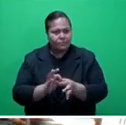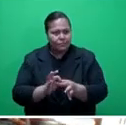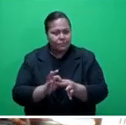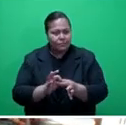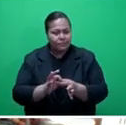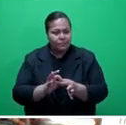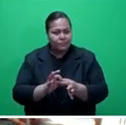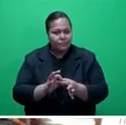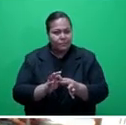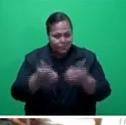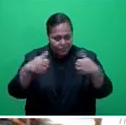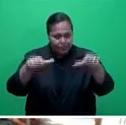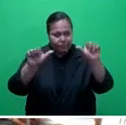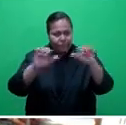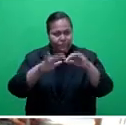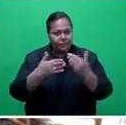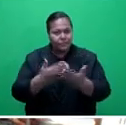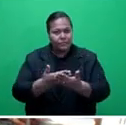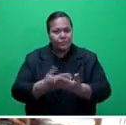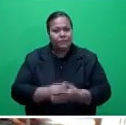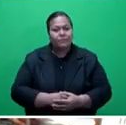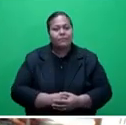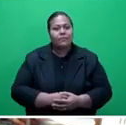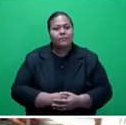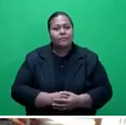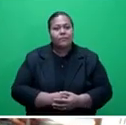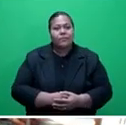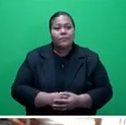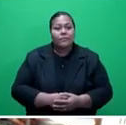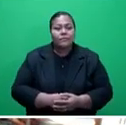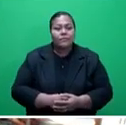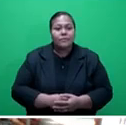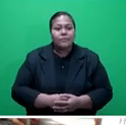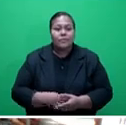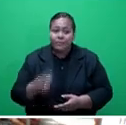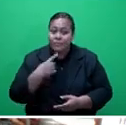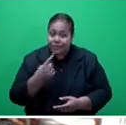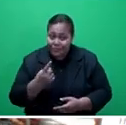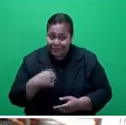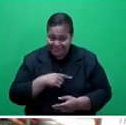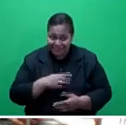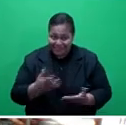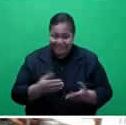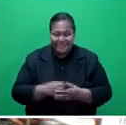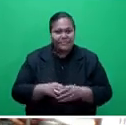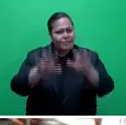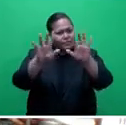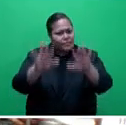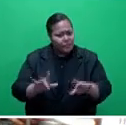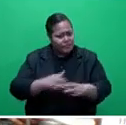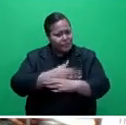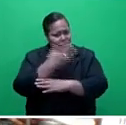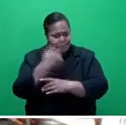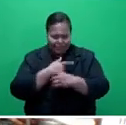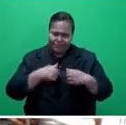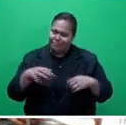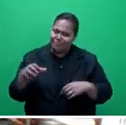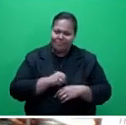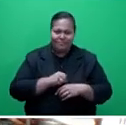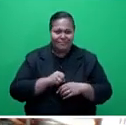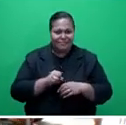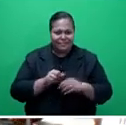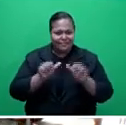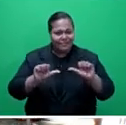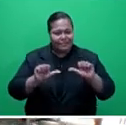and succeed. To say that a rainy day demands of us that we shelter and protect Fiji to weather the